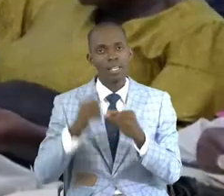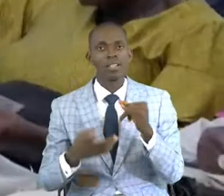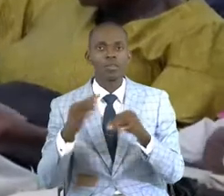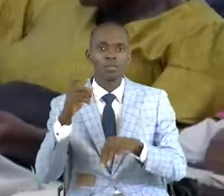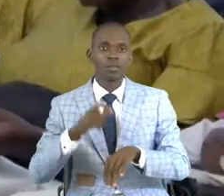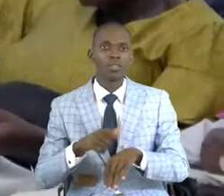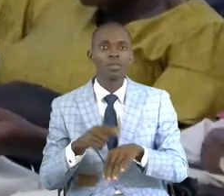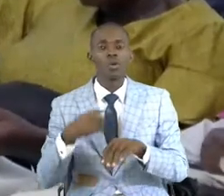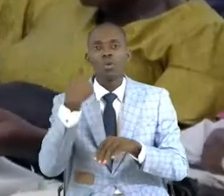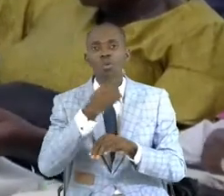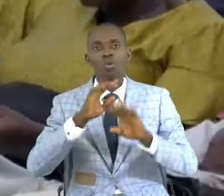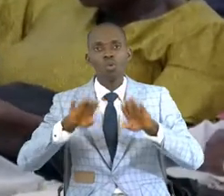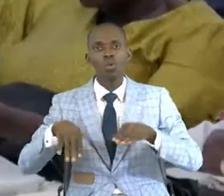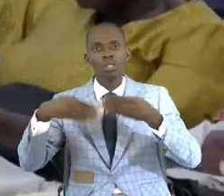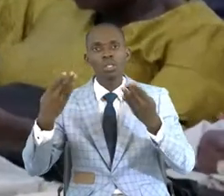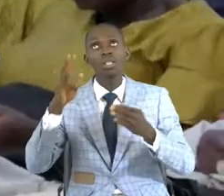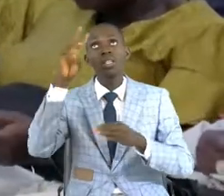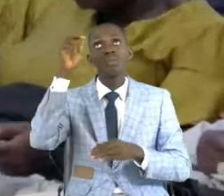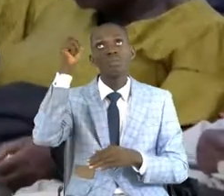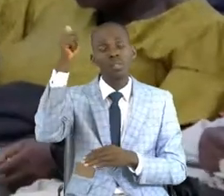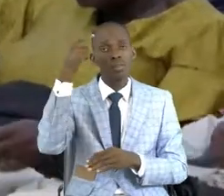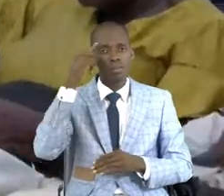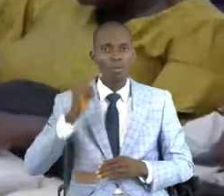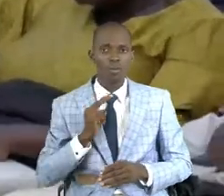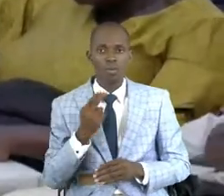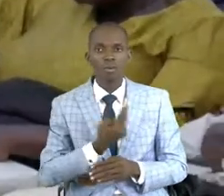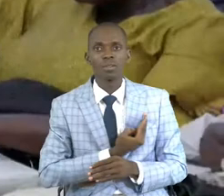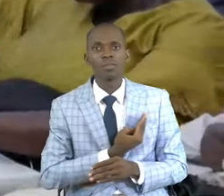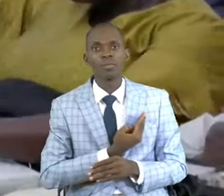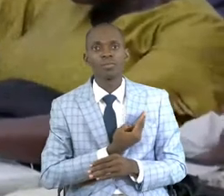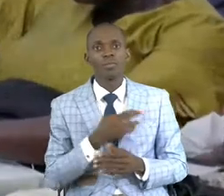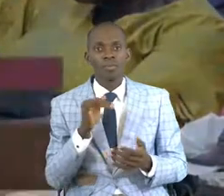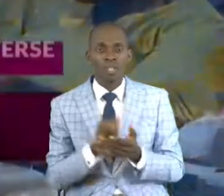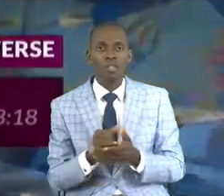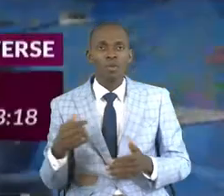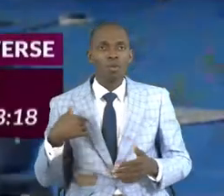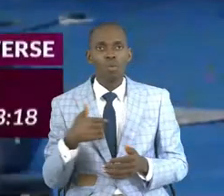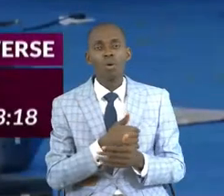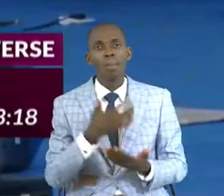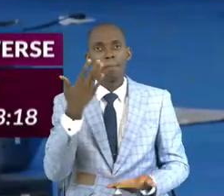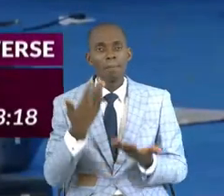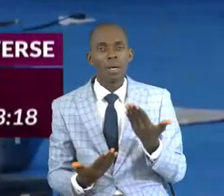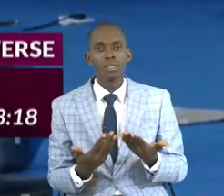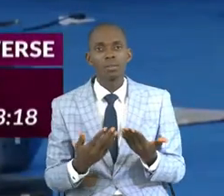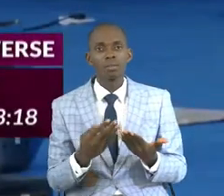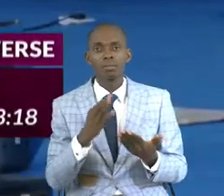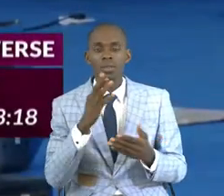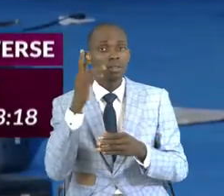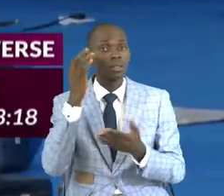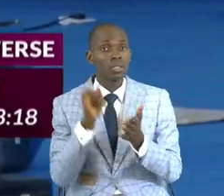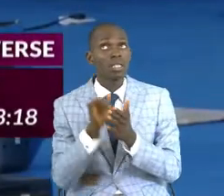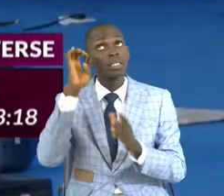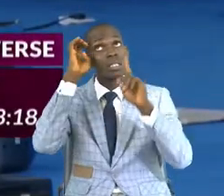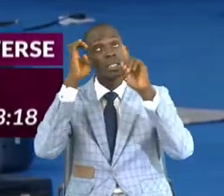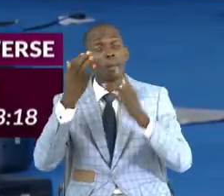gave himself for us, that he might redeem us. That's the purpose. He